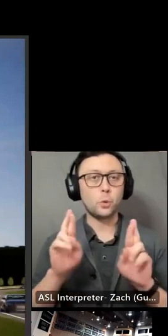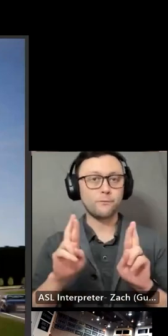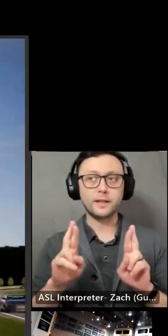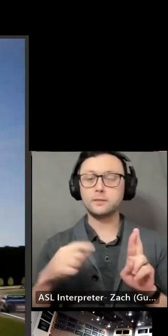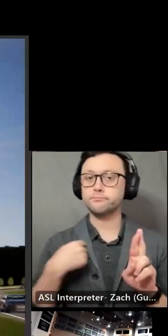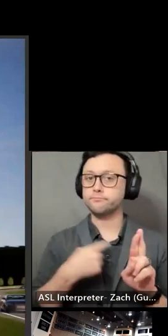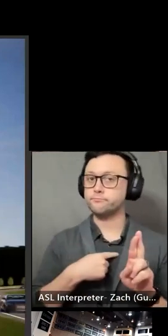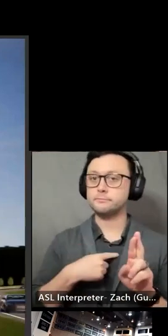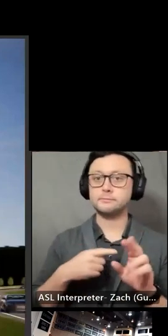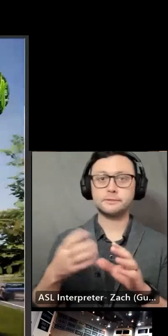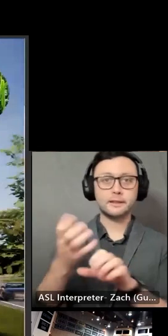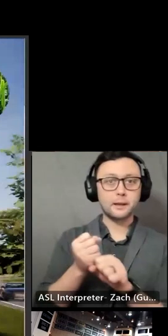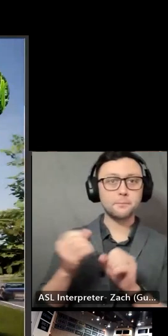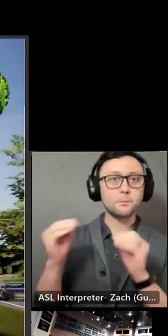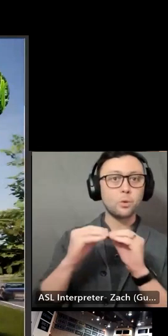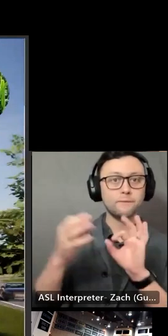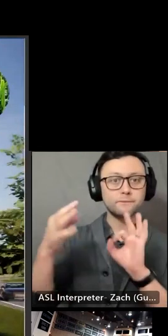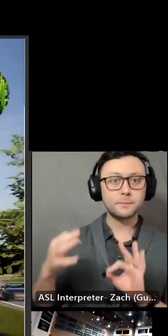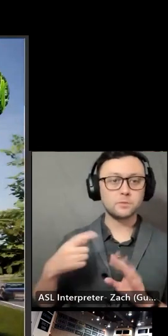to all feedback.